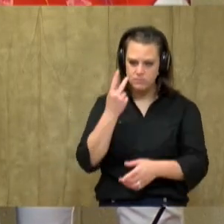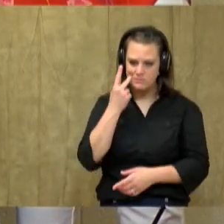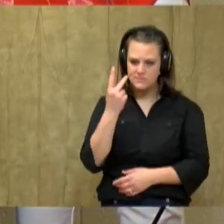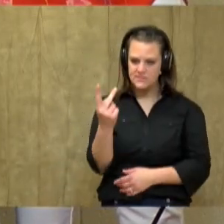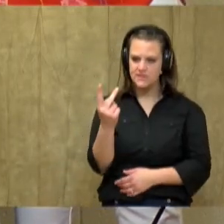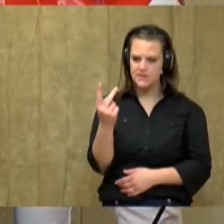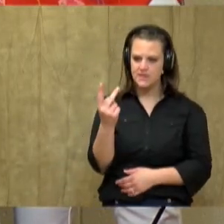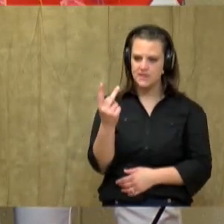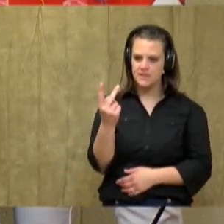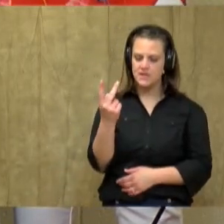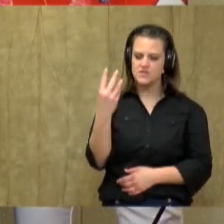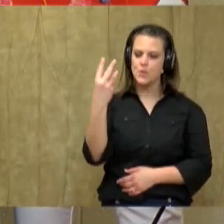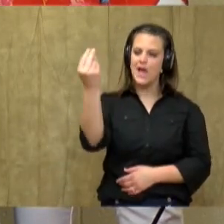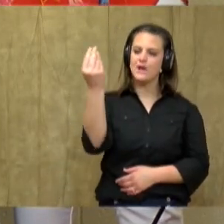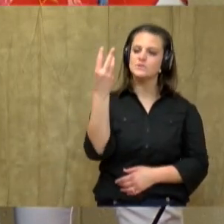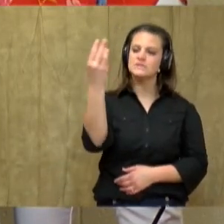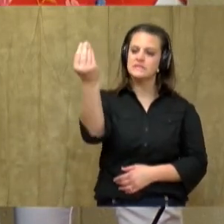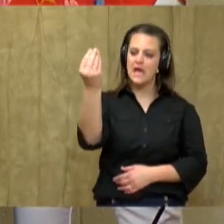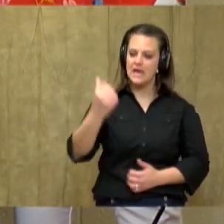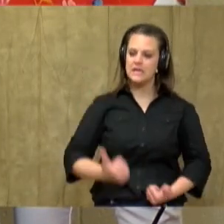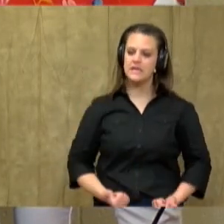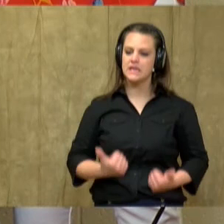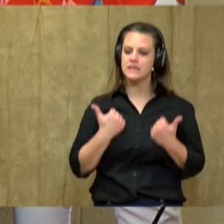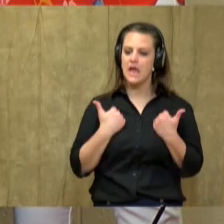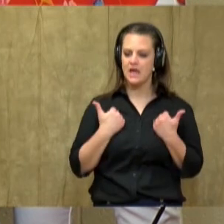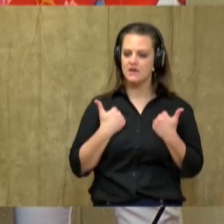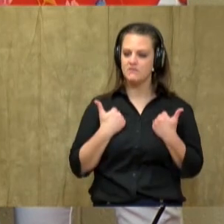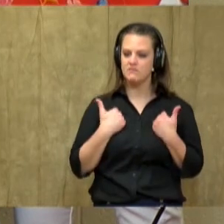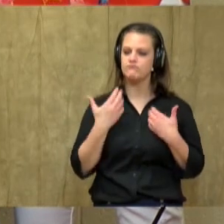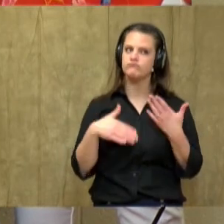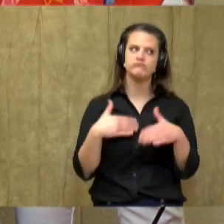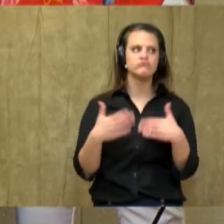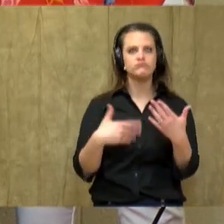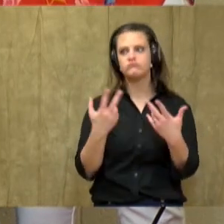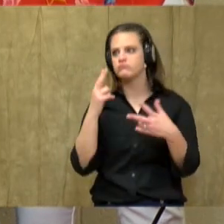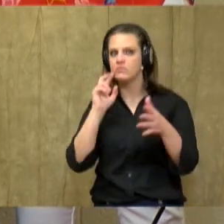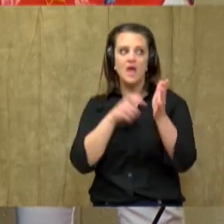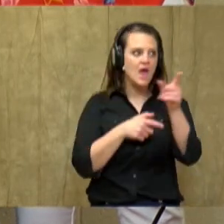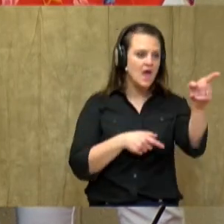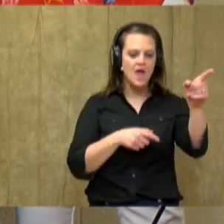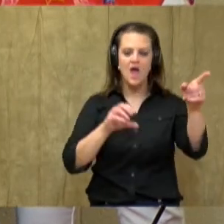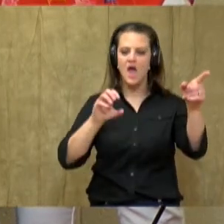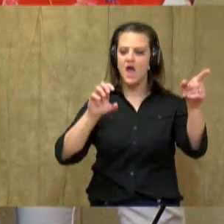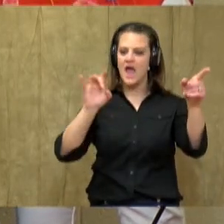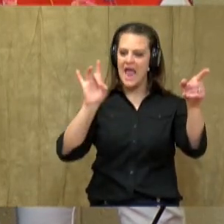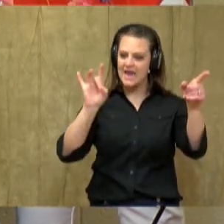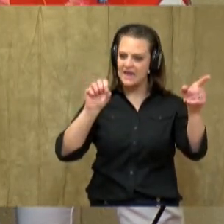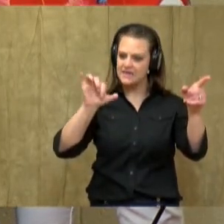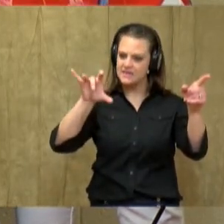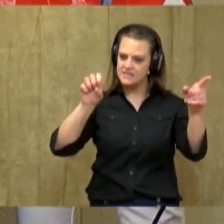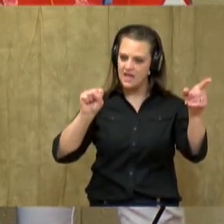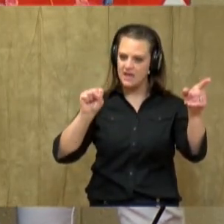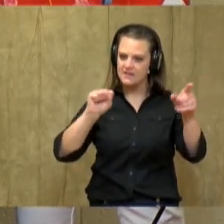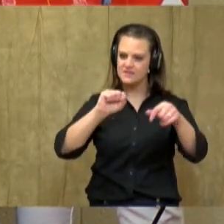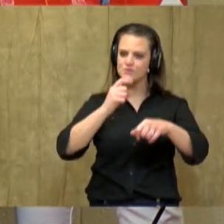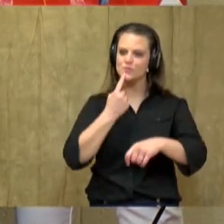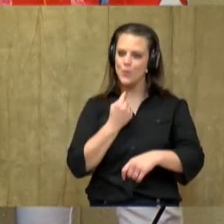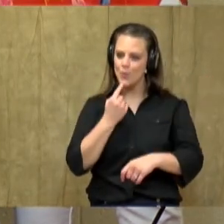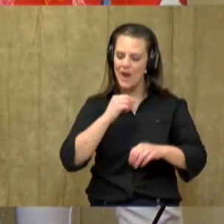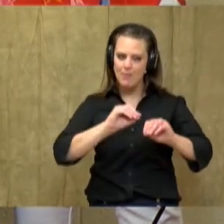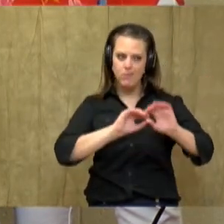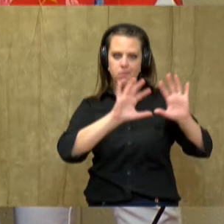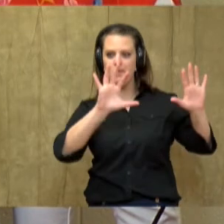out in everyday life as something that has 8 sides? It's normally